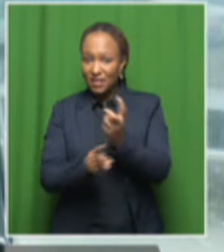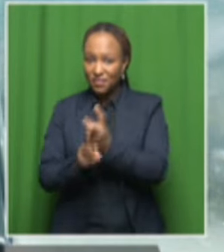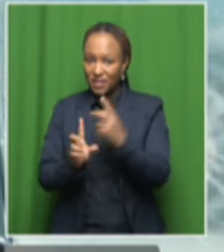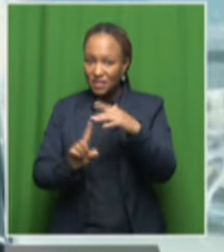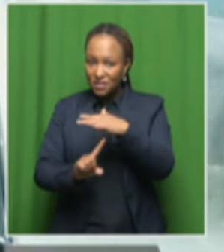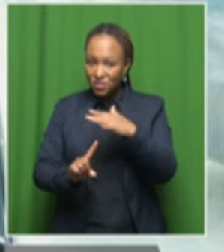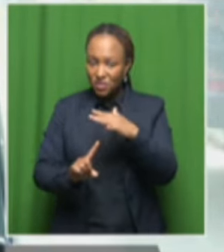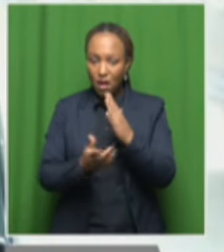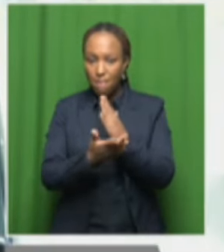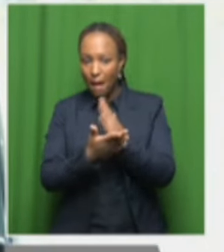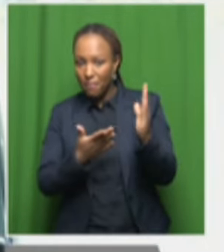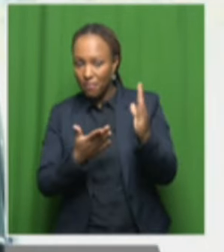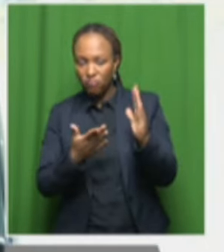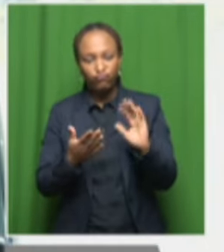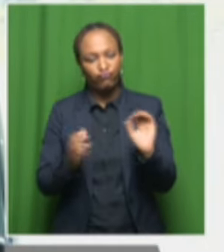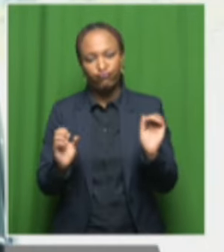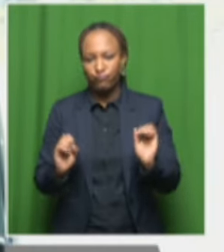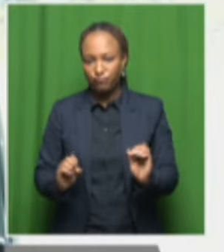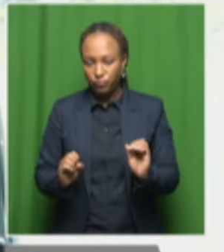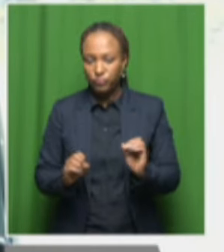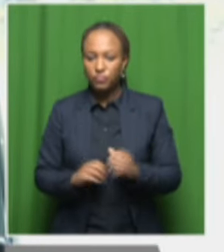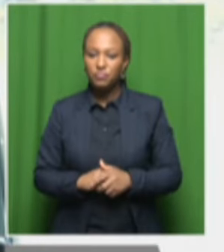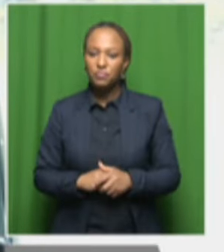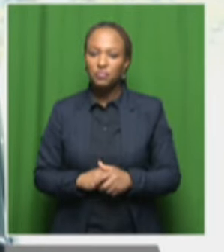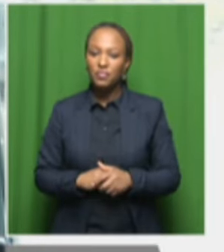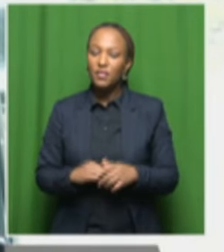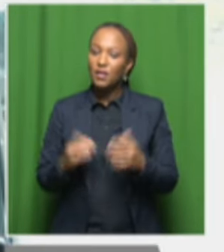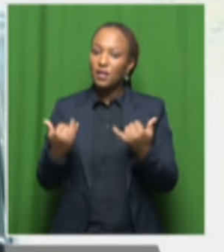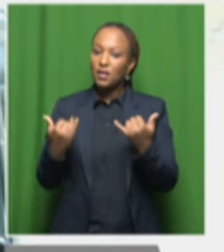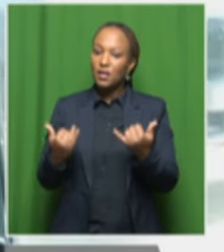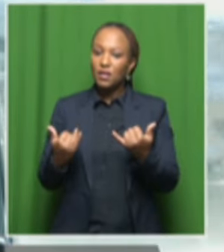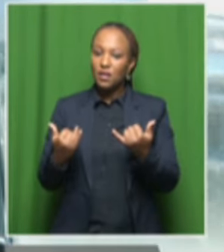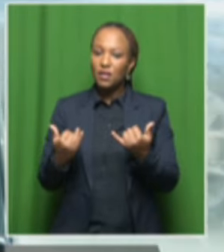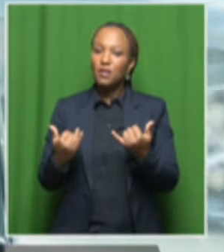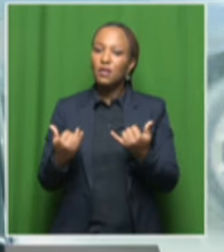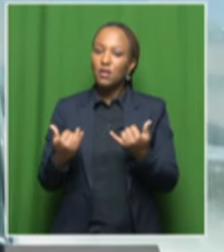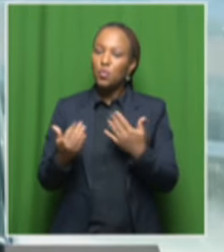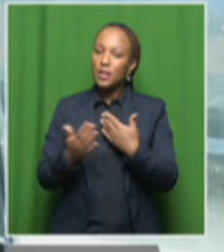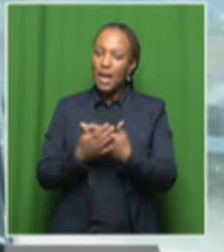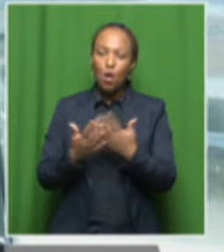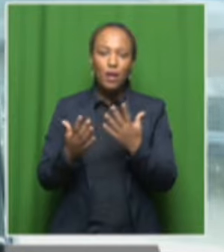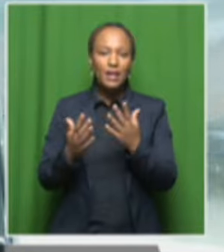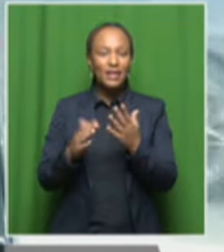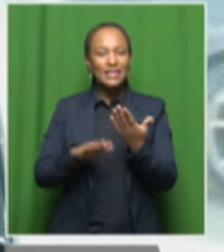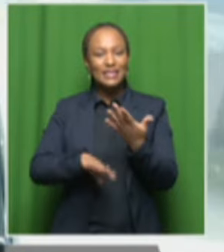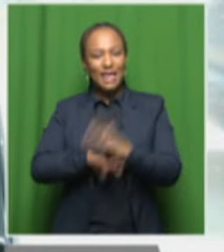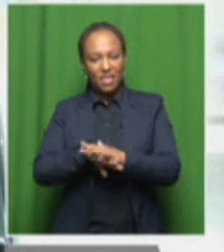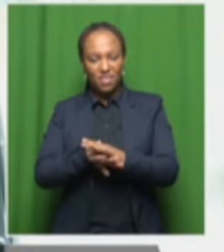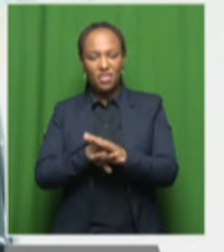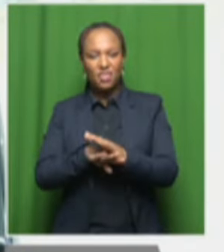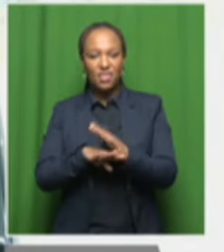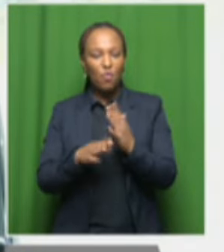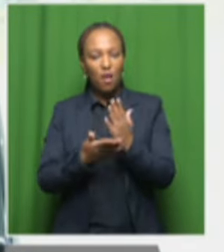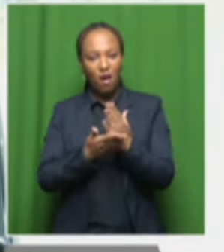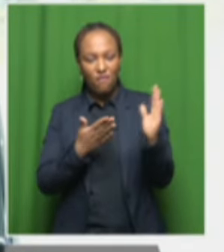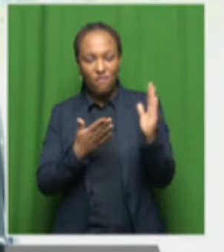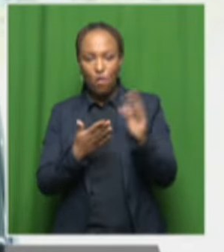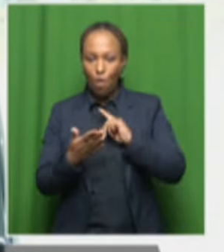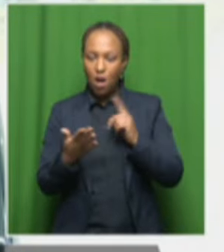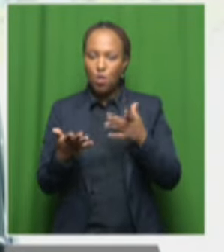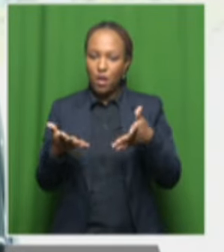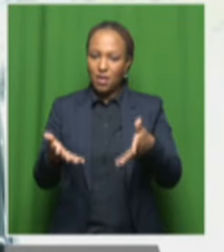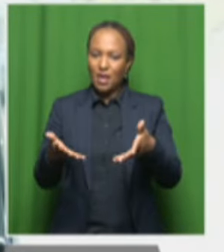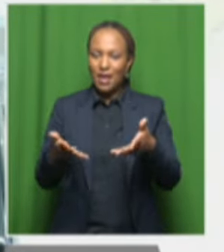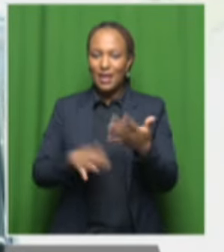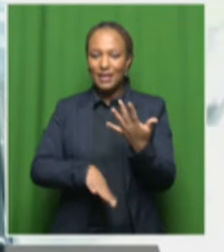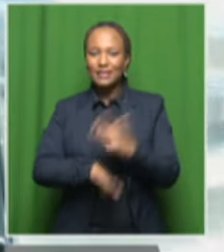circumstances. It was only and only going to be dissolved by death, which brought us here today. And